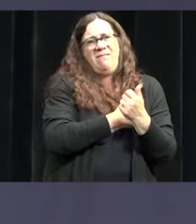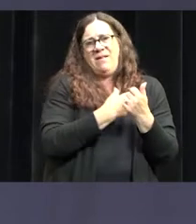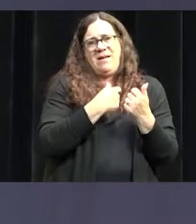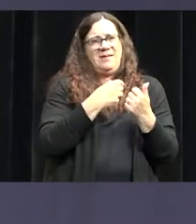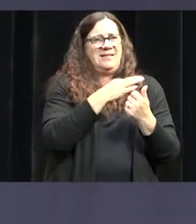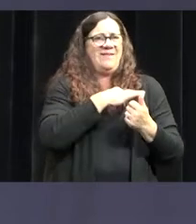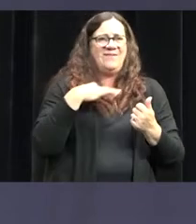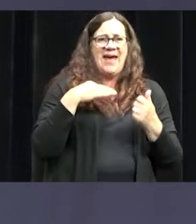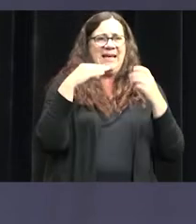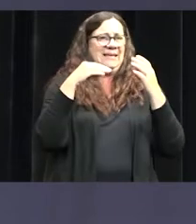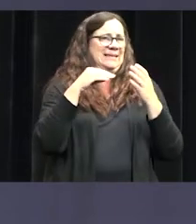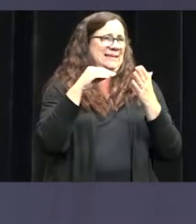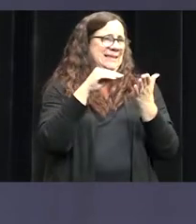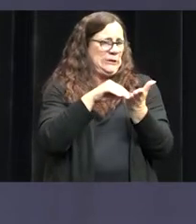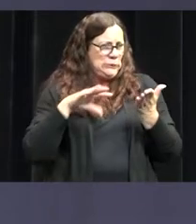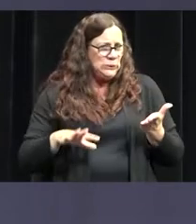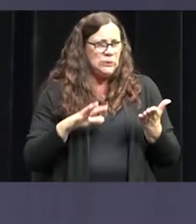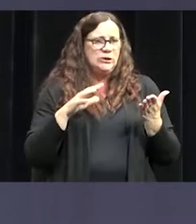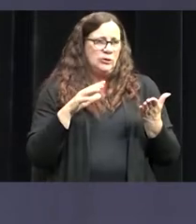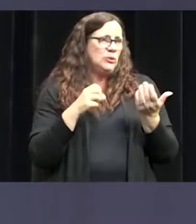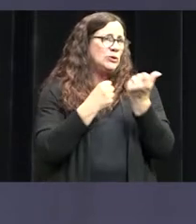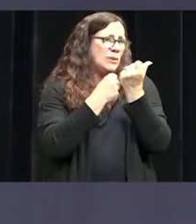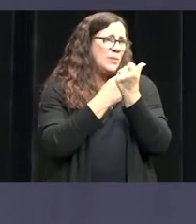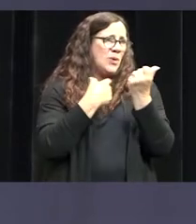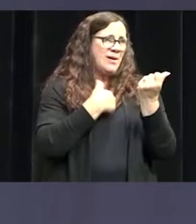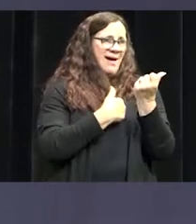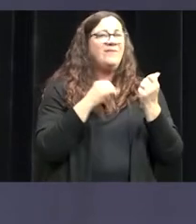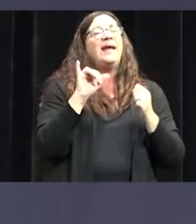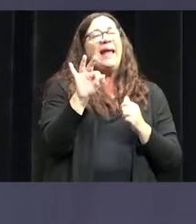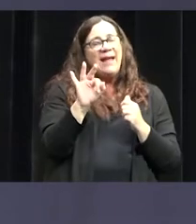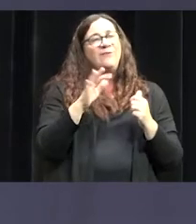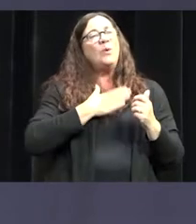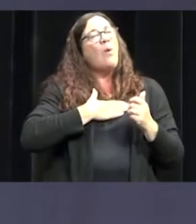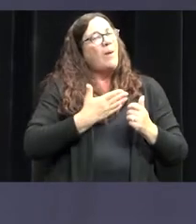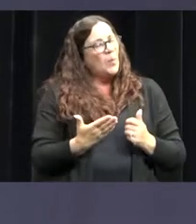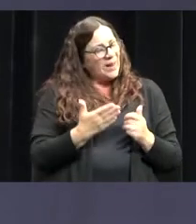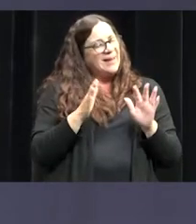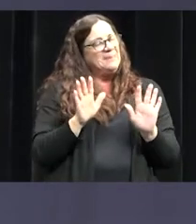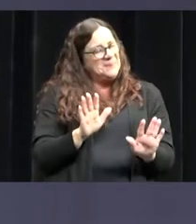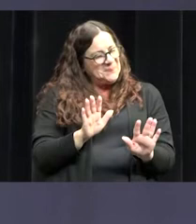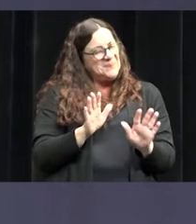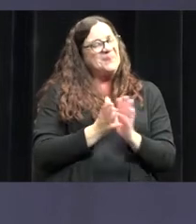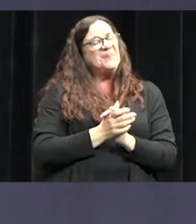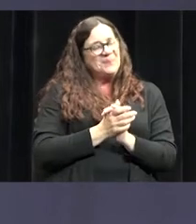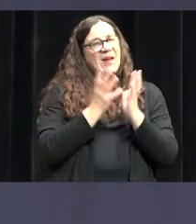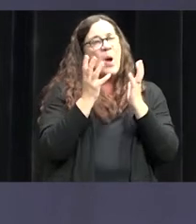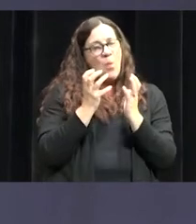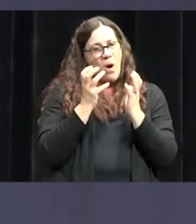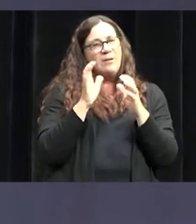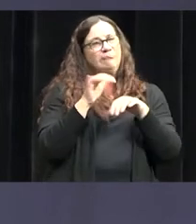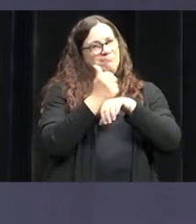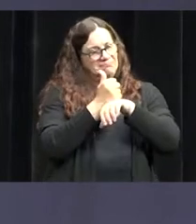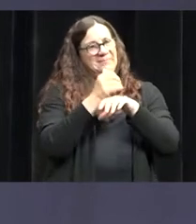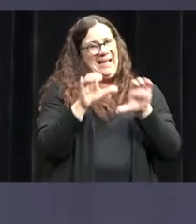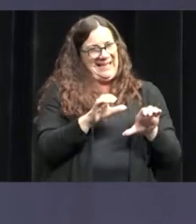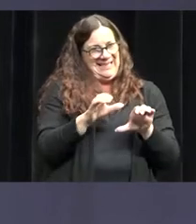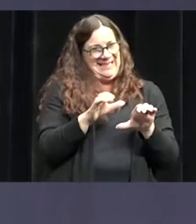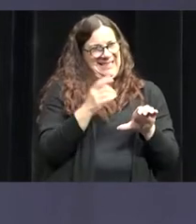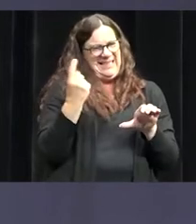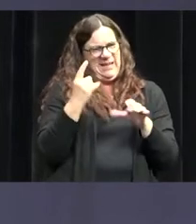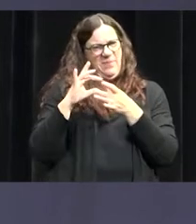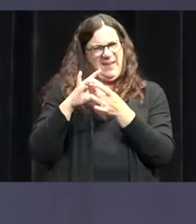you will all indulgery i would like us to participate in an exercise akin to one mr fred rogers did almost 25 years